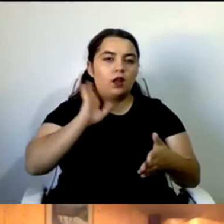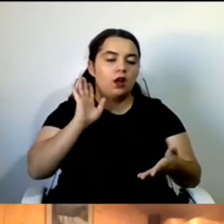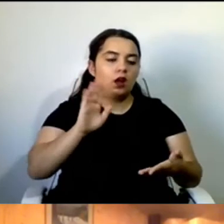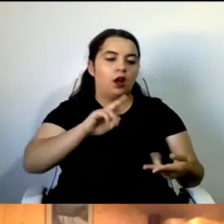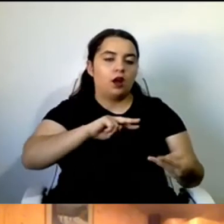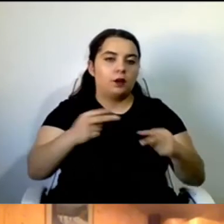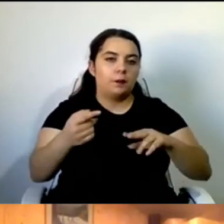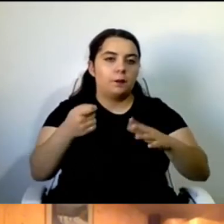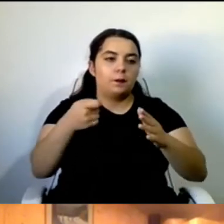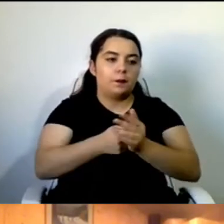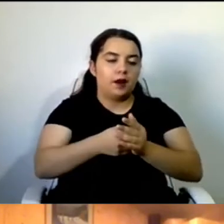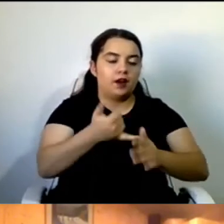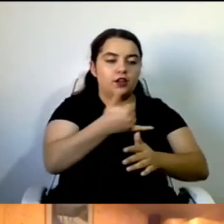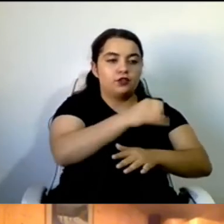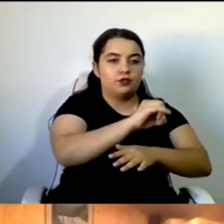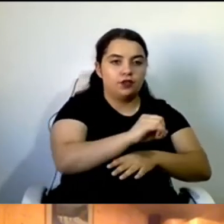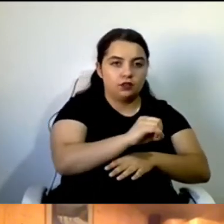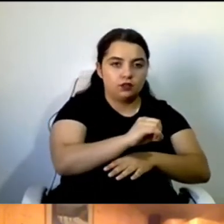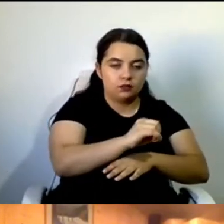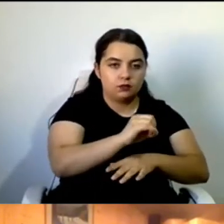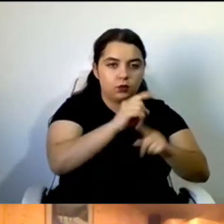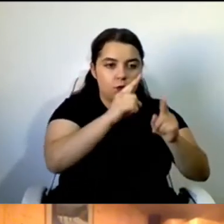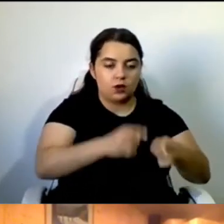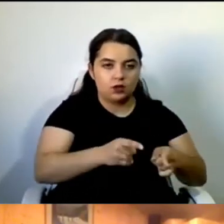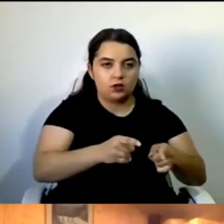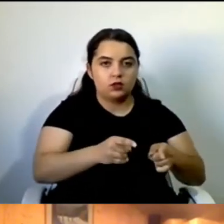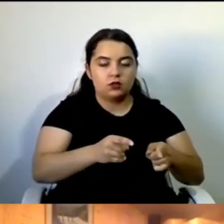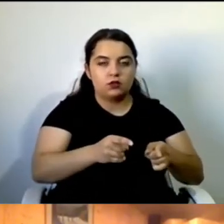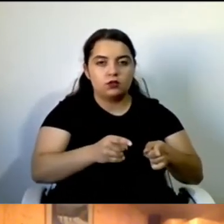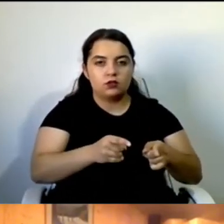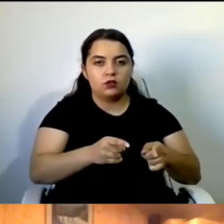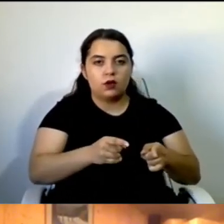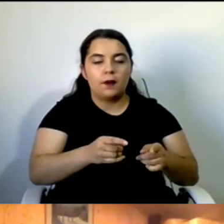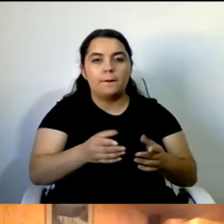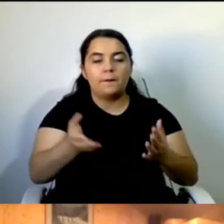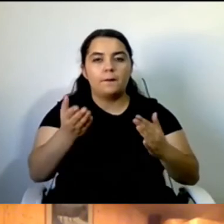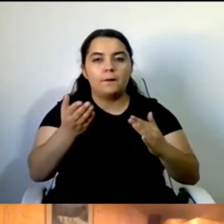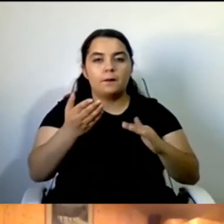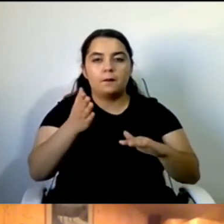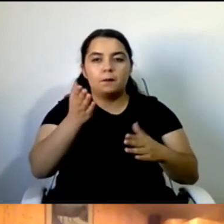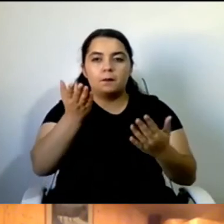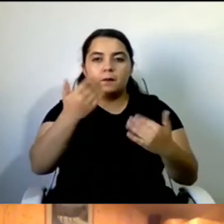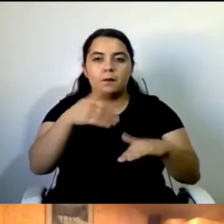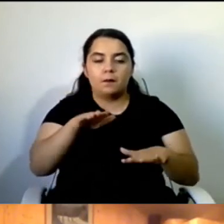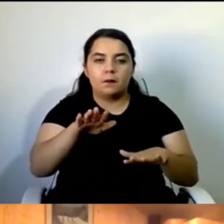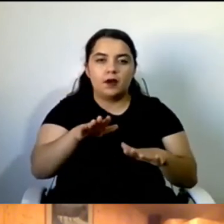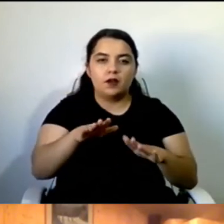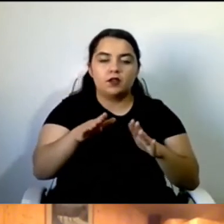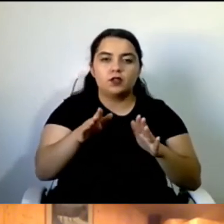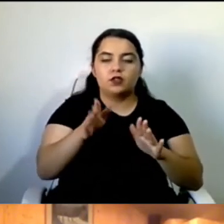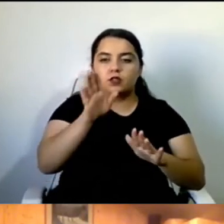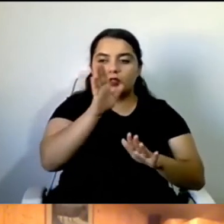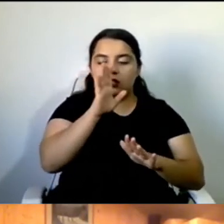by state money. But if you get your personal assistance at the local level, then the municipality has to pay